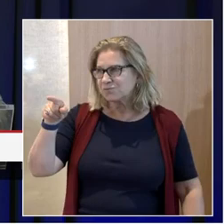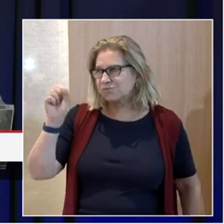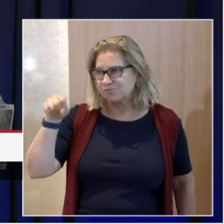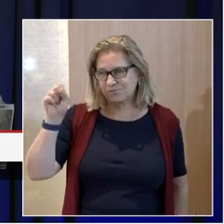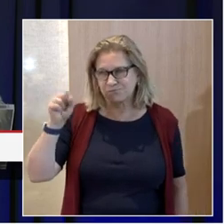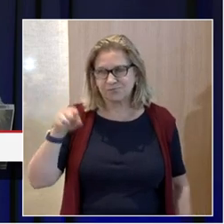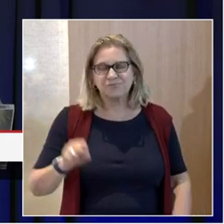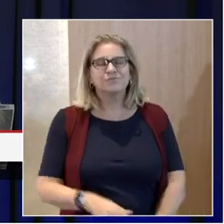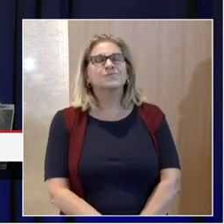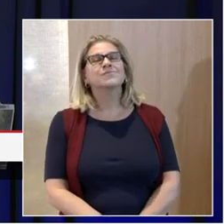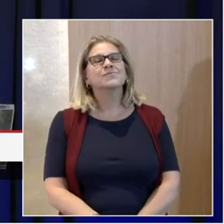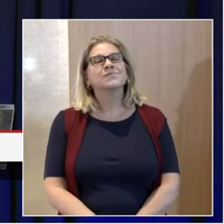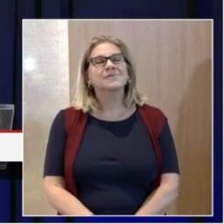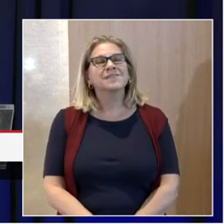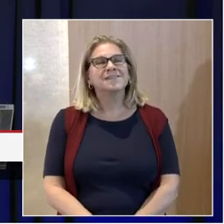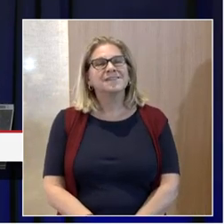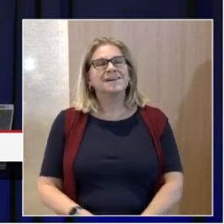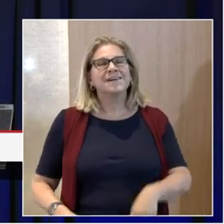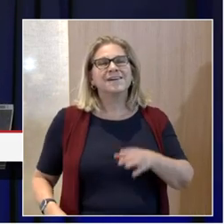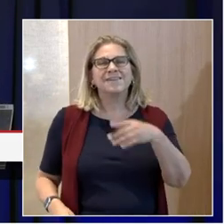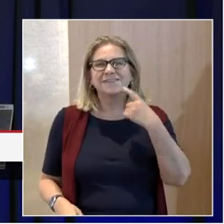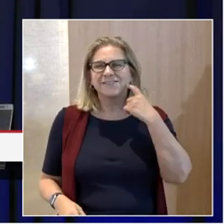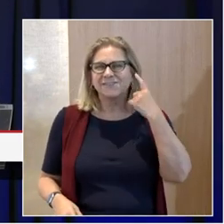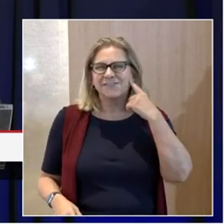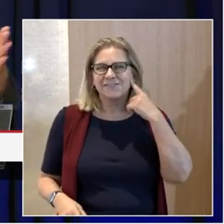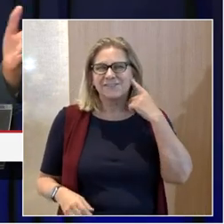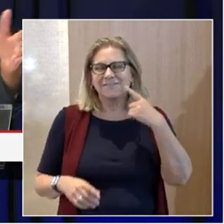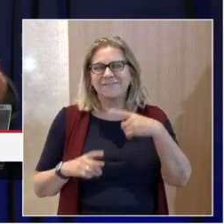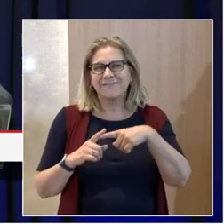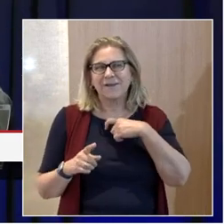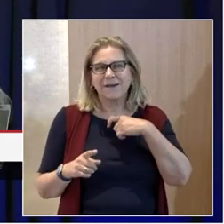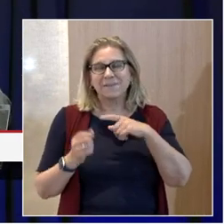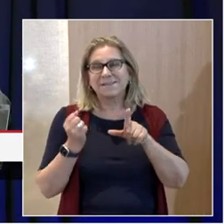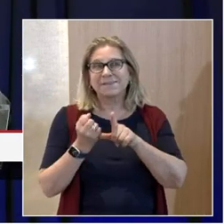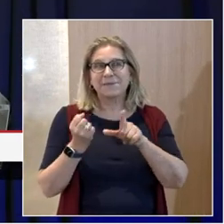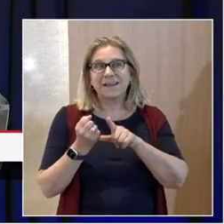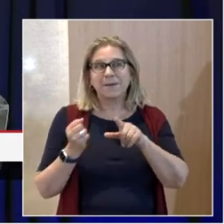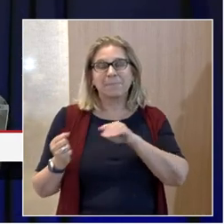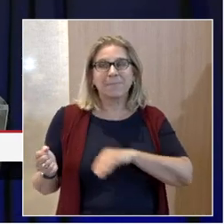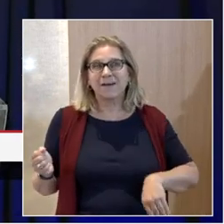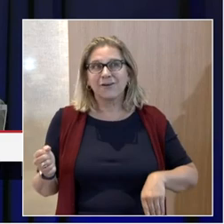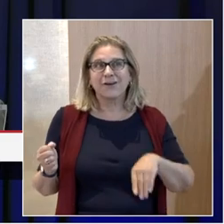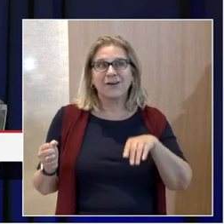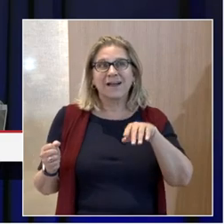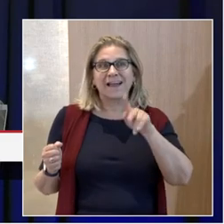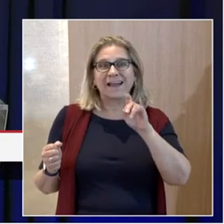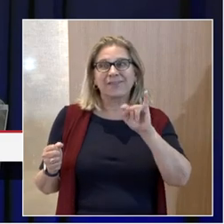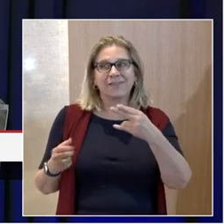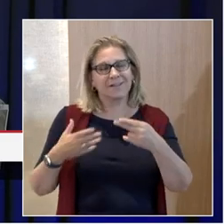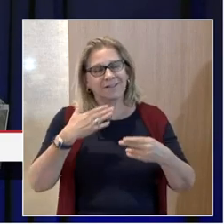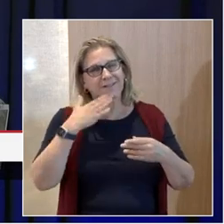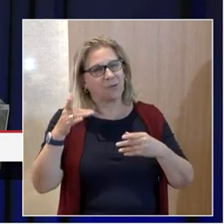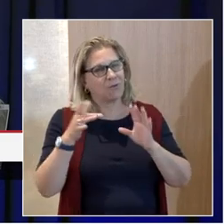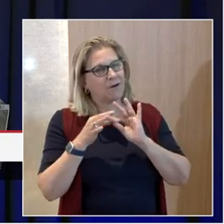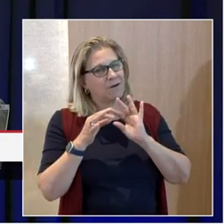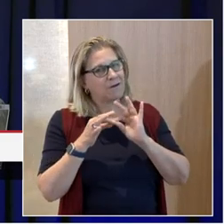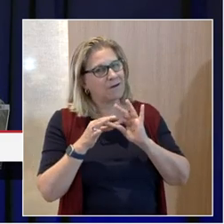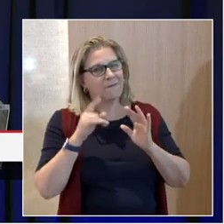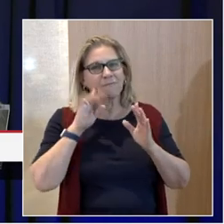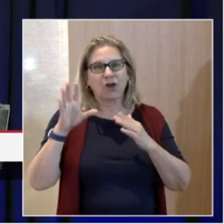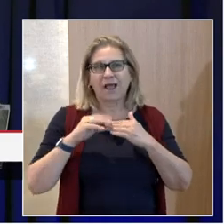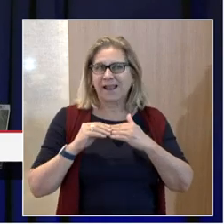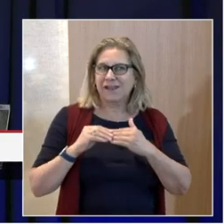You just heard from the deputy mayor, and I want to thank you, Keith, for your leadership. Sharon Carney also